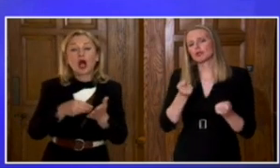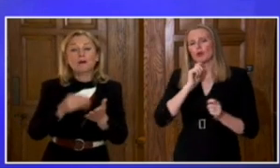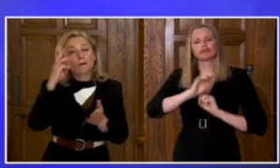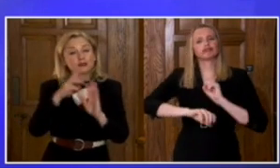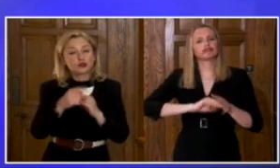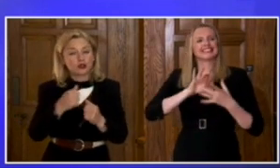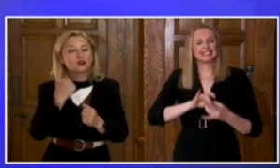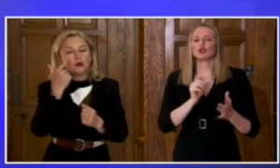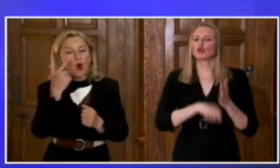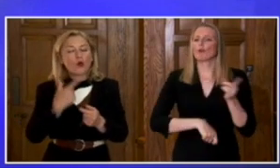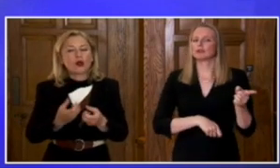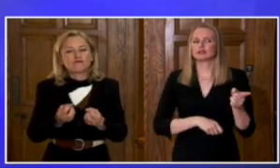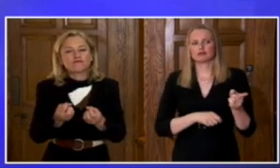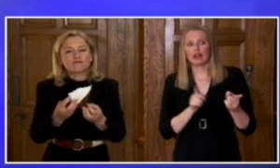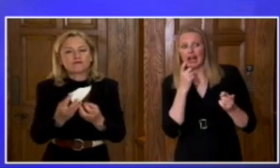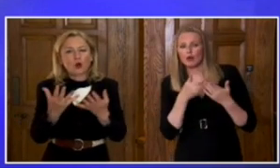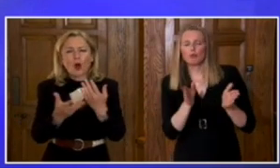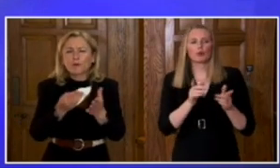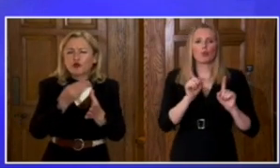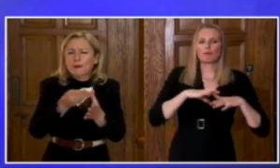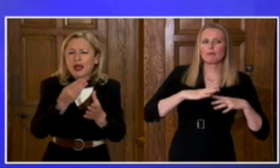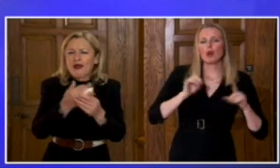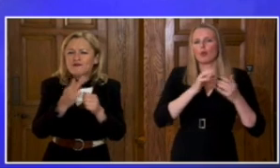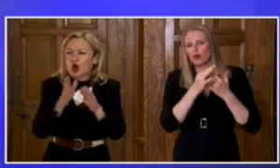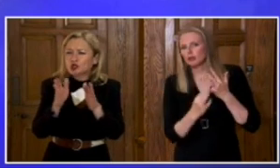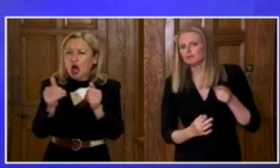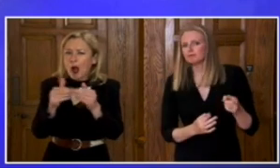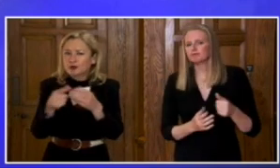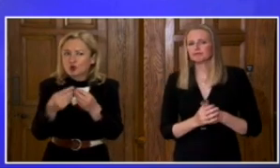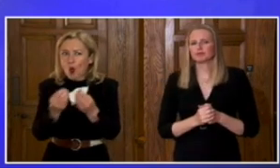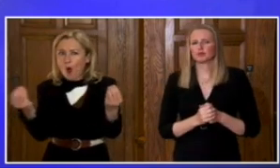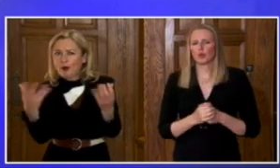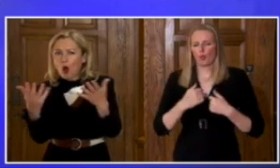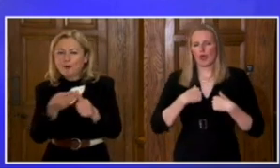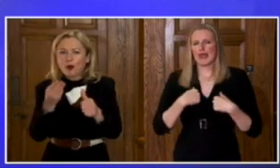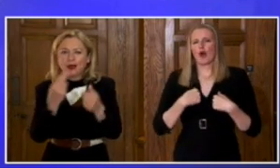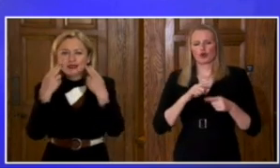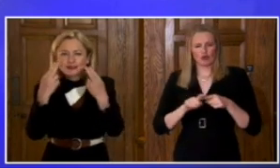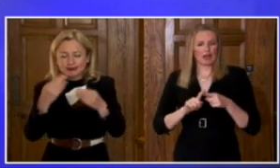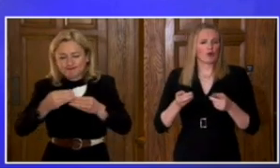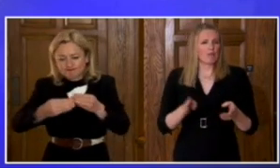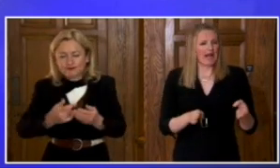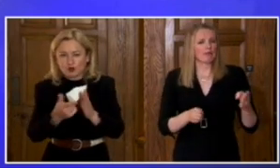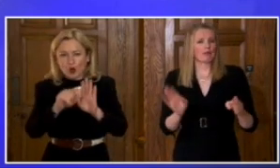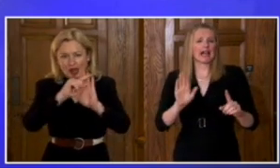stores will need to make. As the Executive cautiously plots our path back towards normality, we must